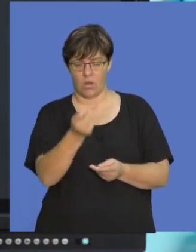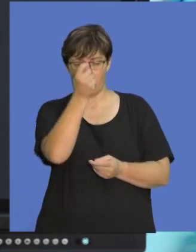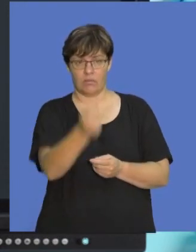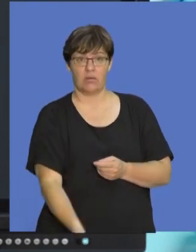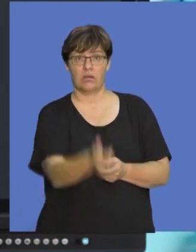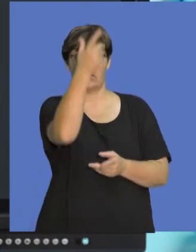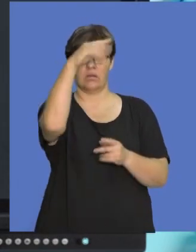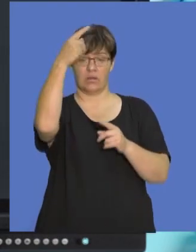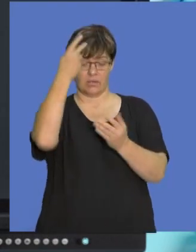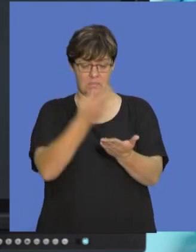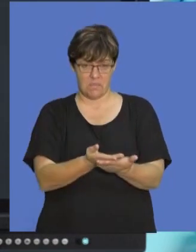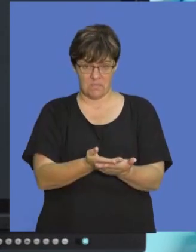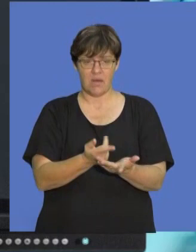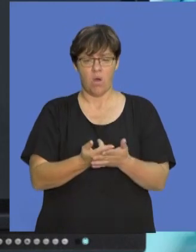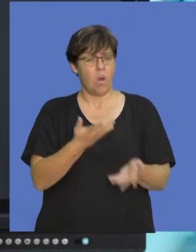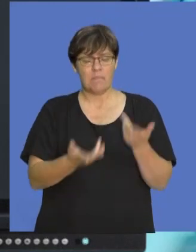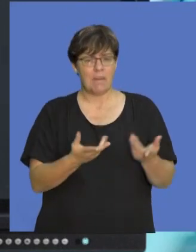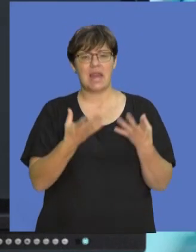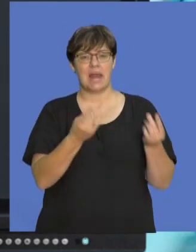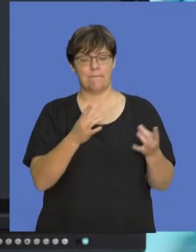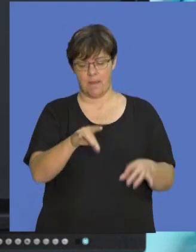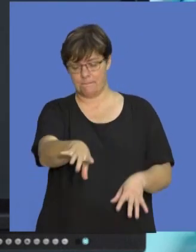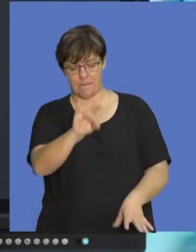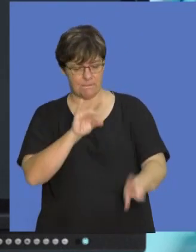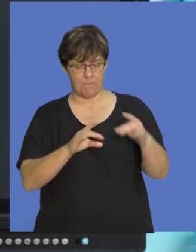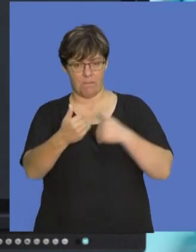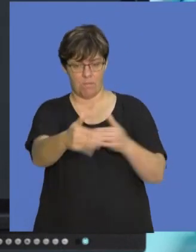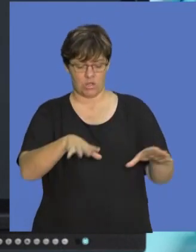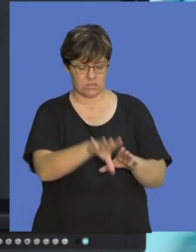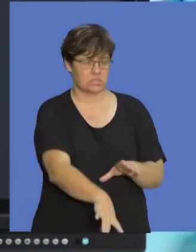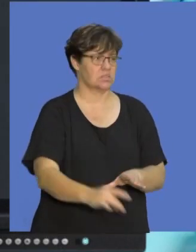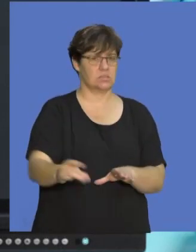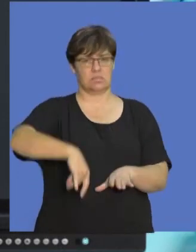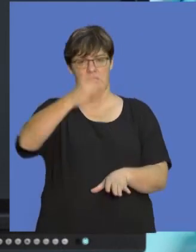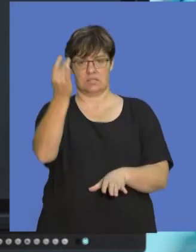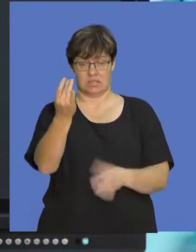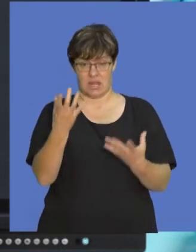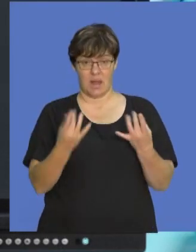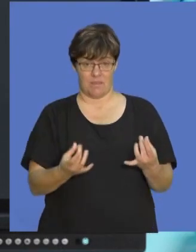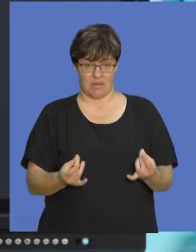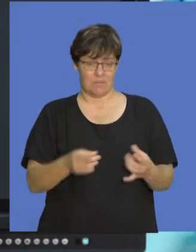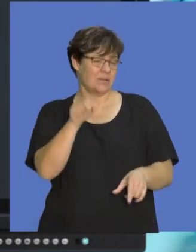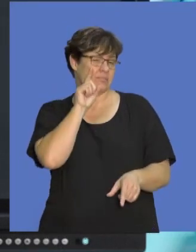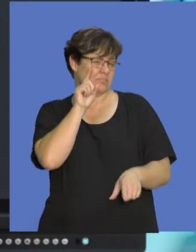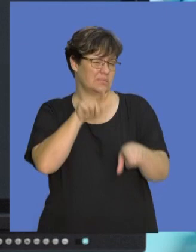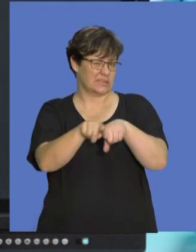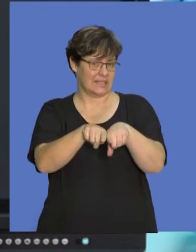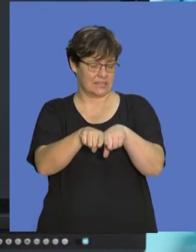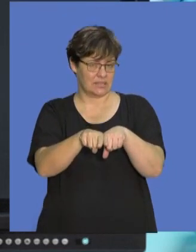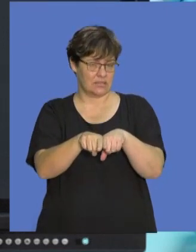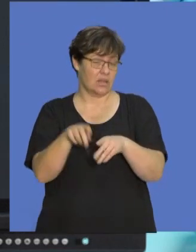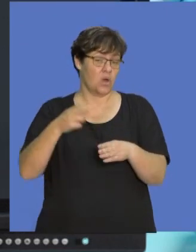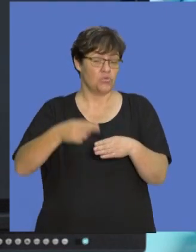flipping a coin, or it could be picking up numbers out of a box. All of those are experiments.